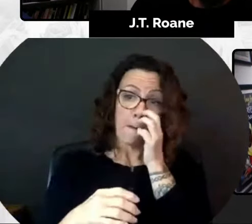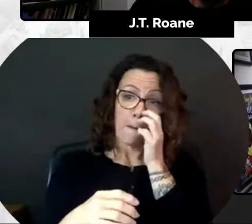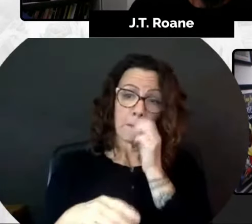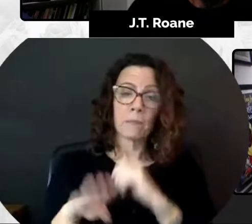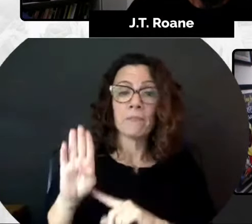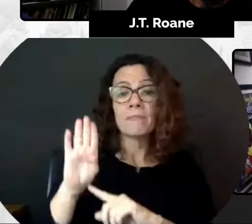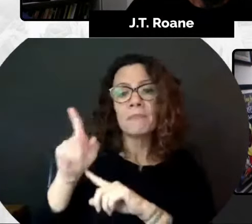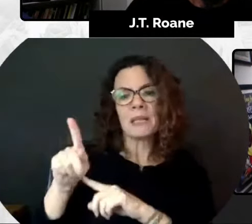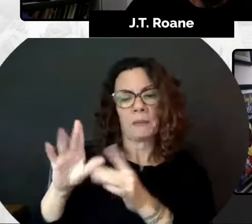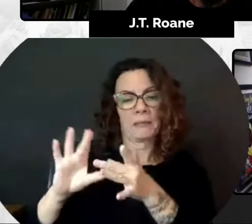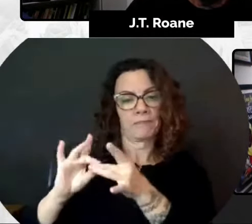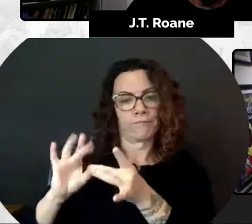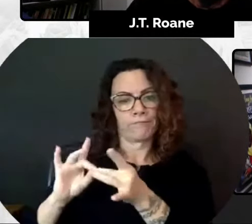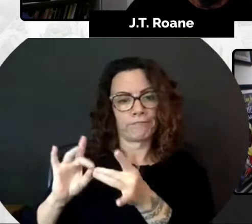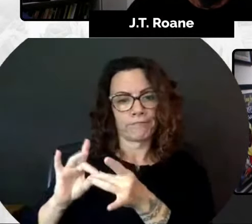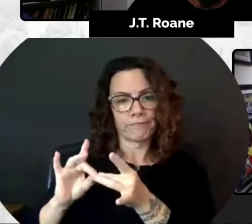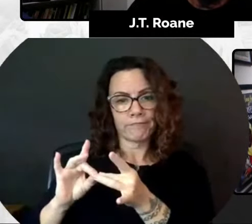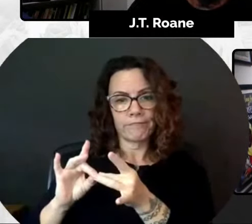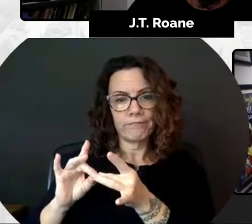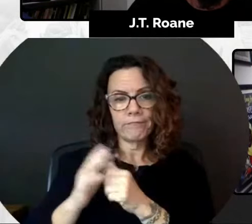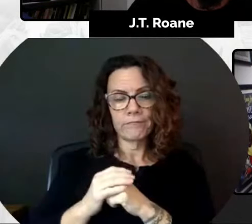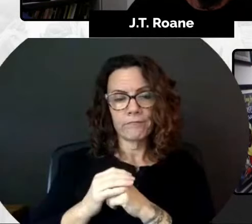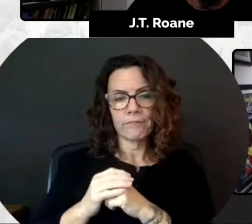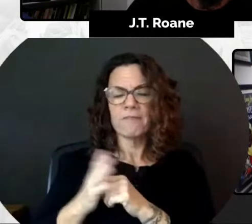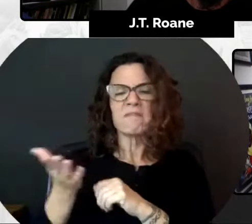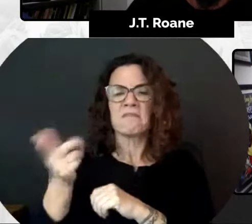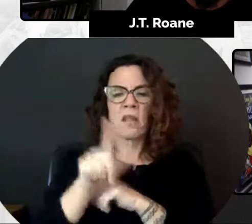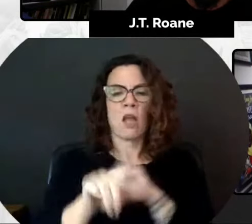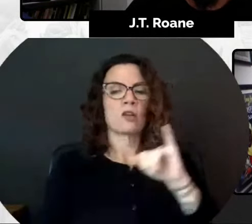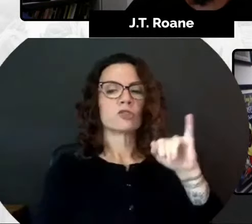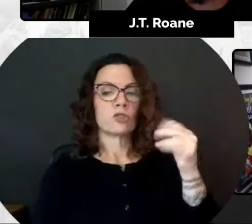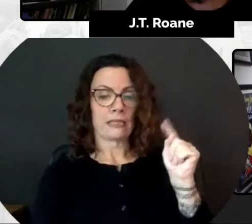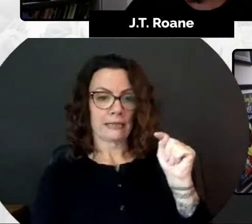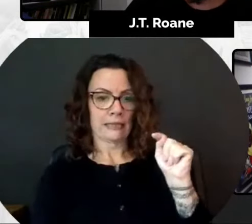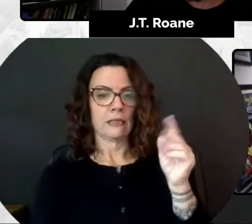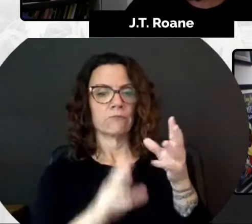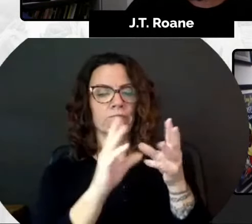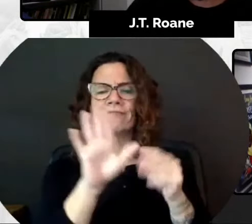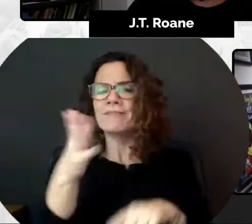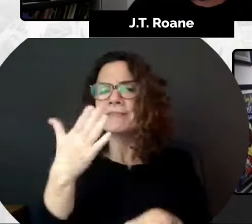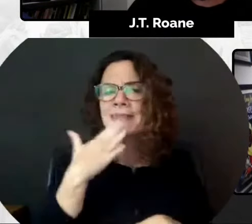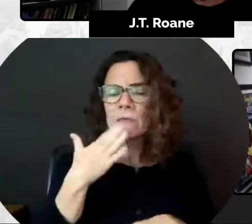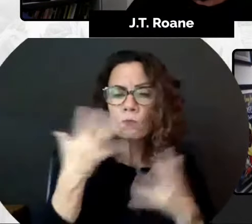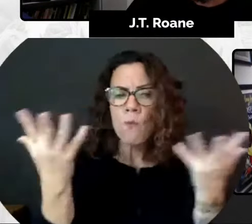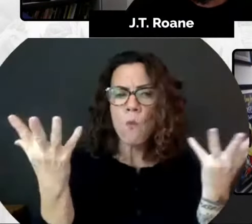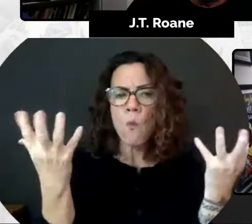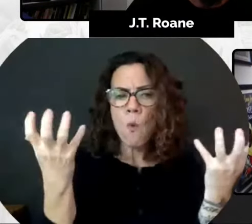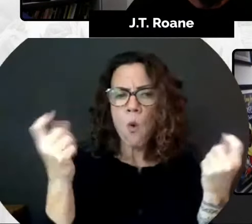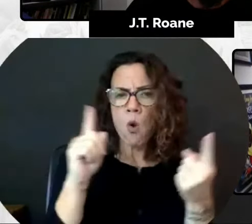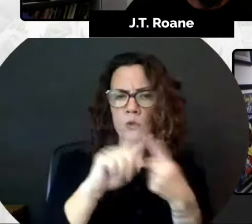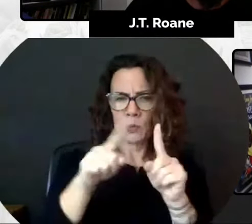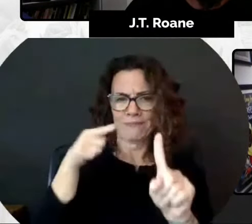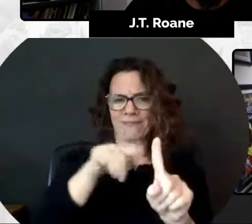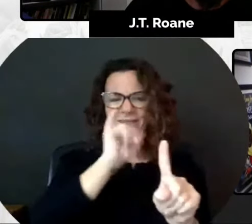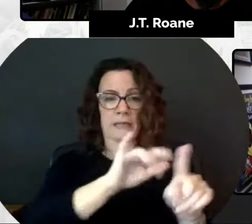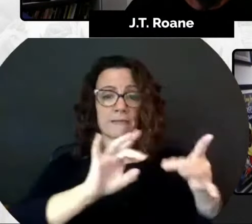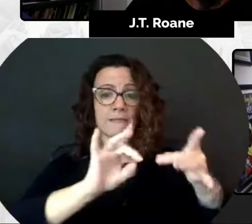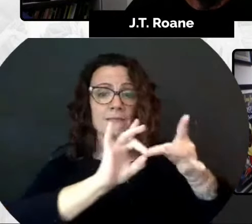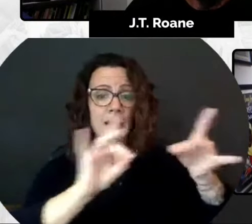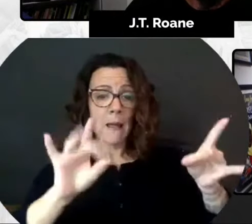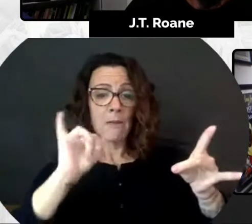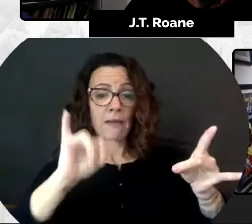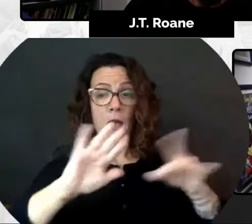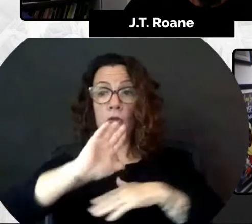One of the speakers brought to the fore with the pointed statement that all prisons are toxic, right? And connect that